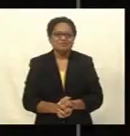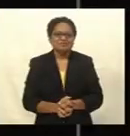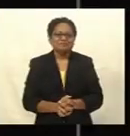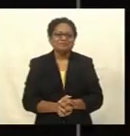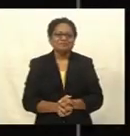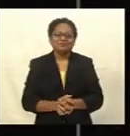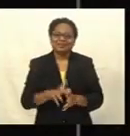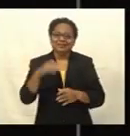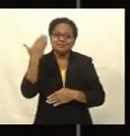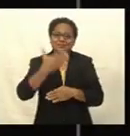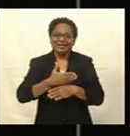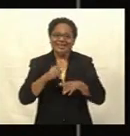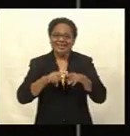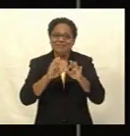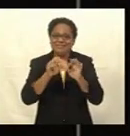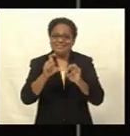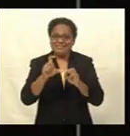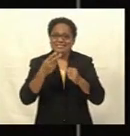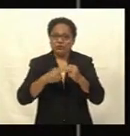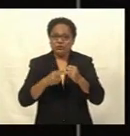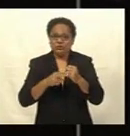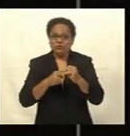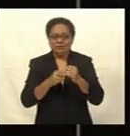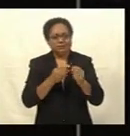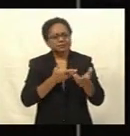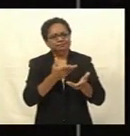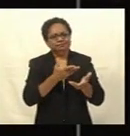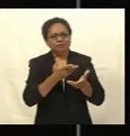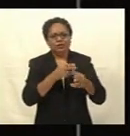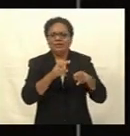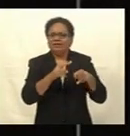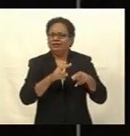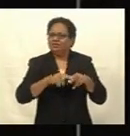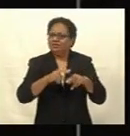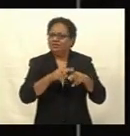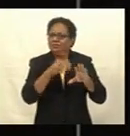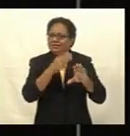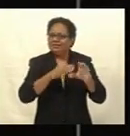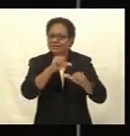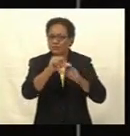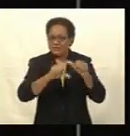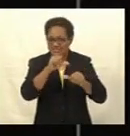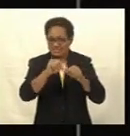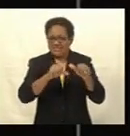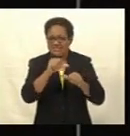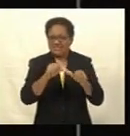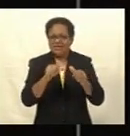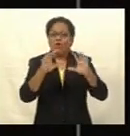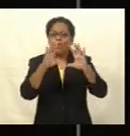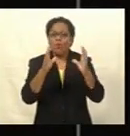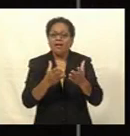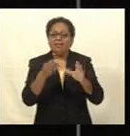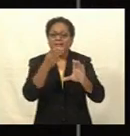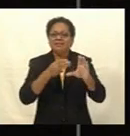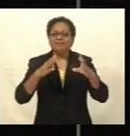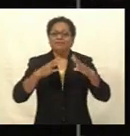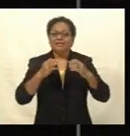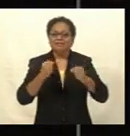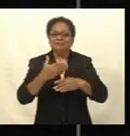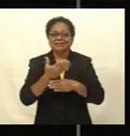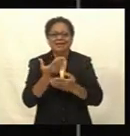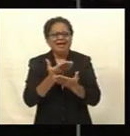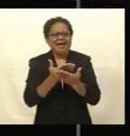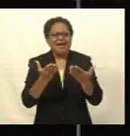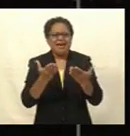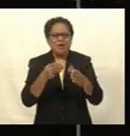And tonight, FBC News speaks with the Fiji Media Association General Secretary Stanley Simpson on World Media Freedom Day and how journalists